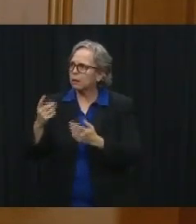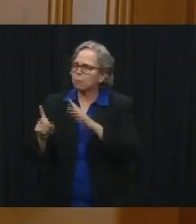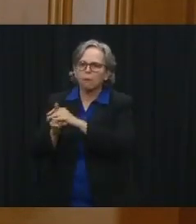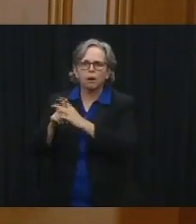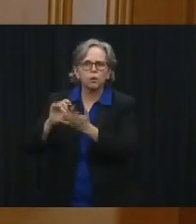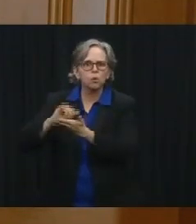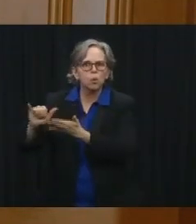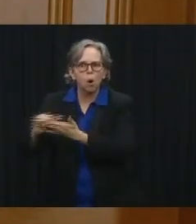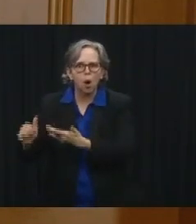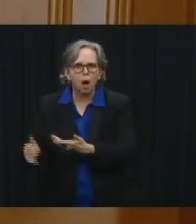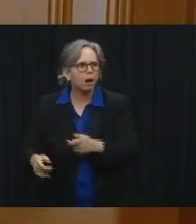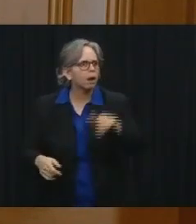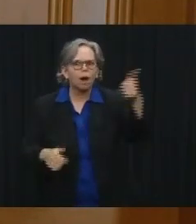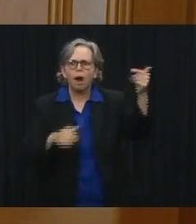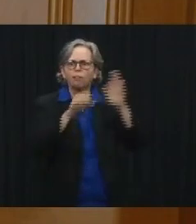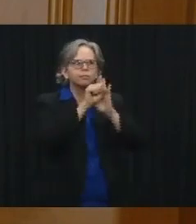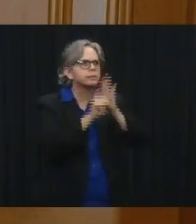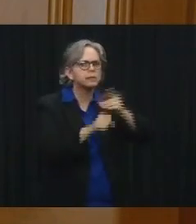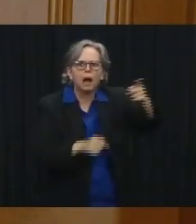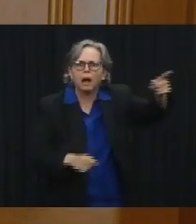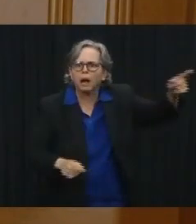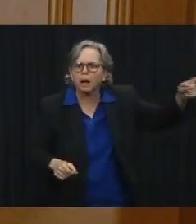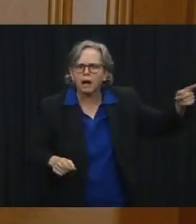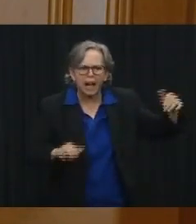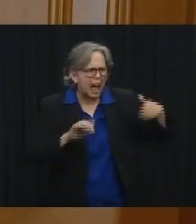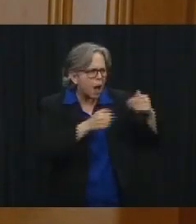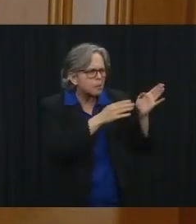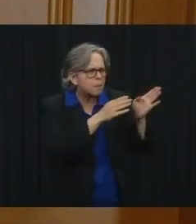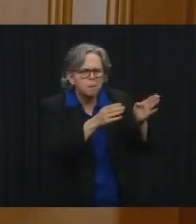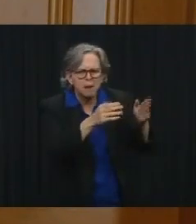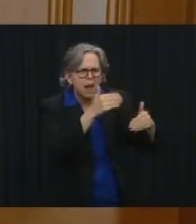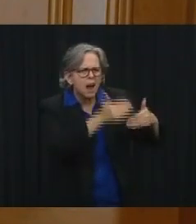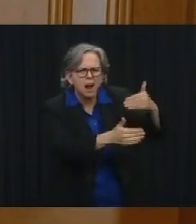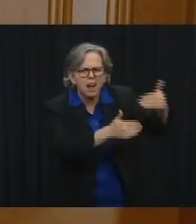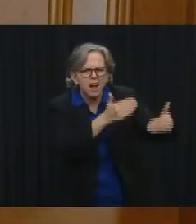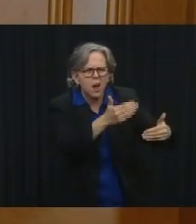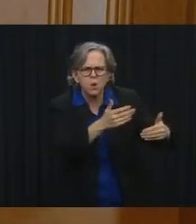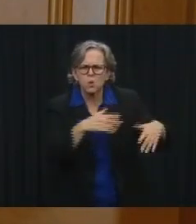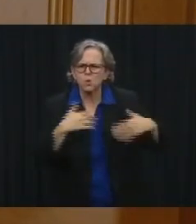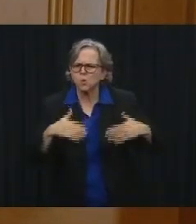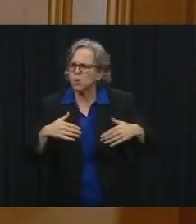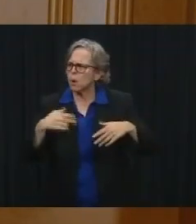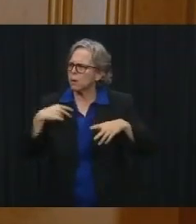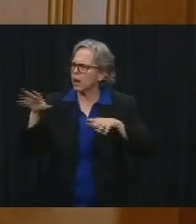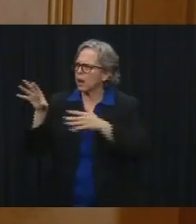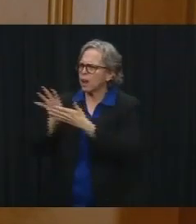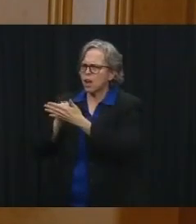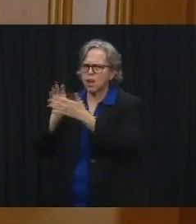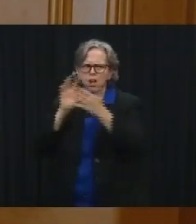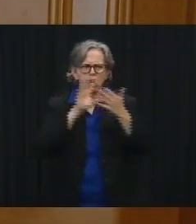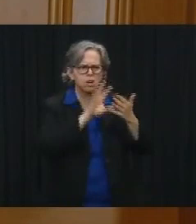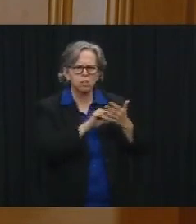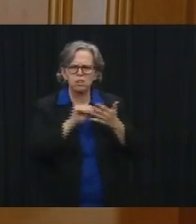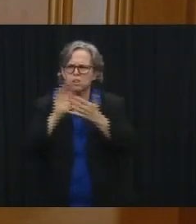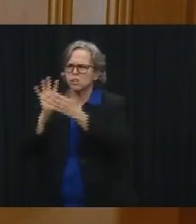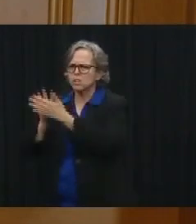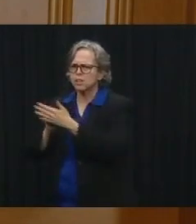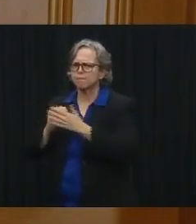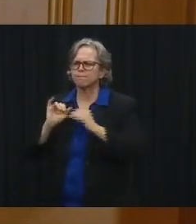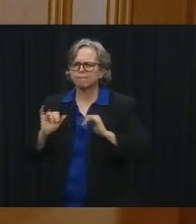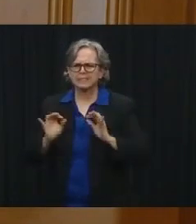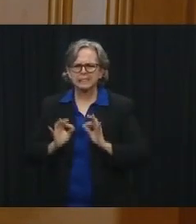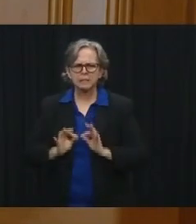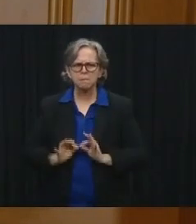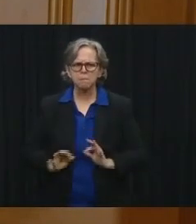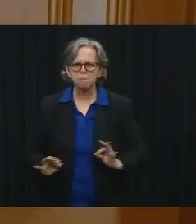We're seeing how they've prepared for this. And I think it's important